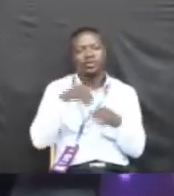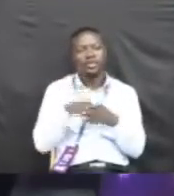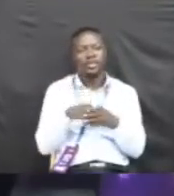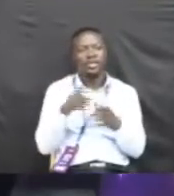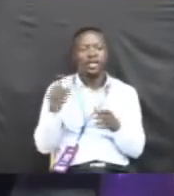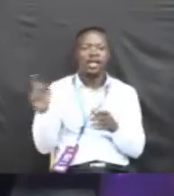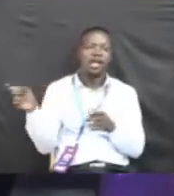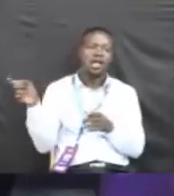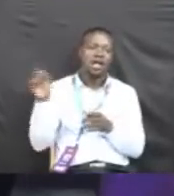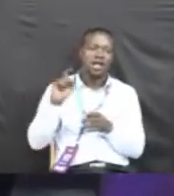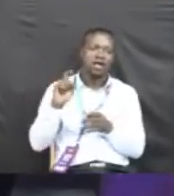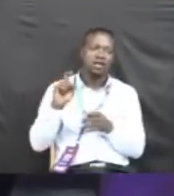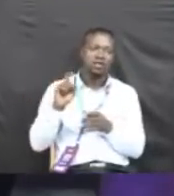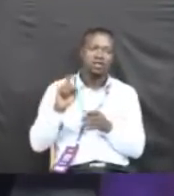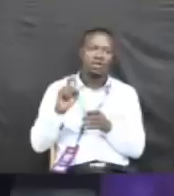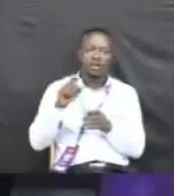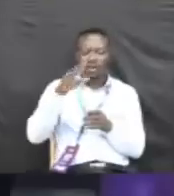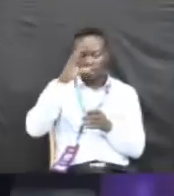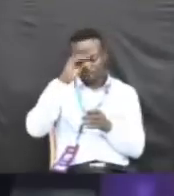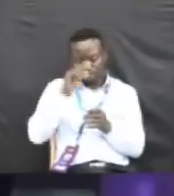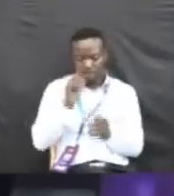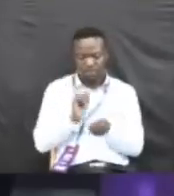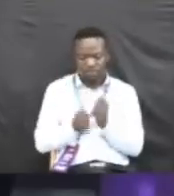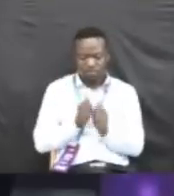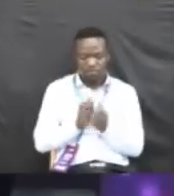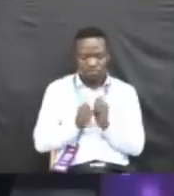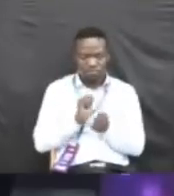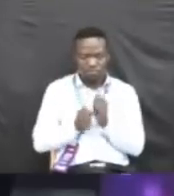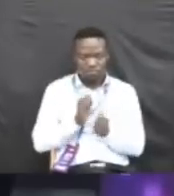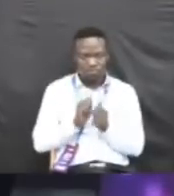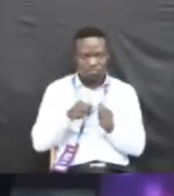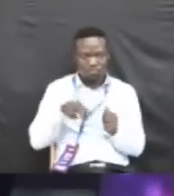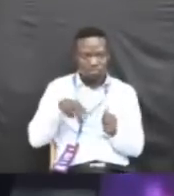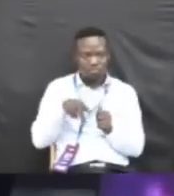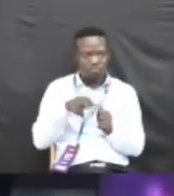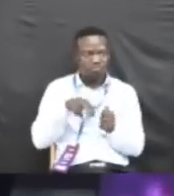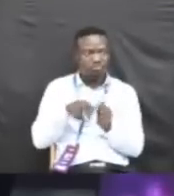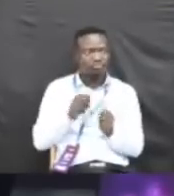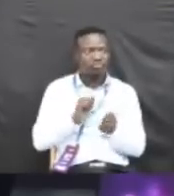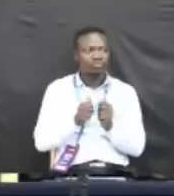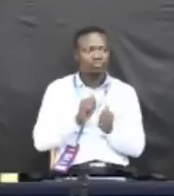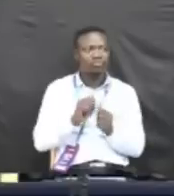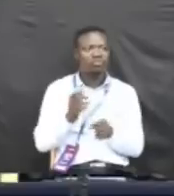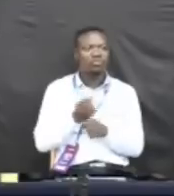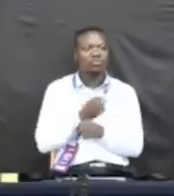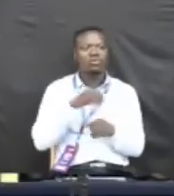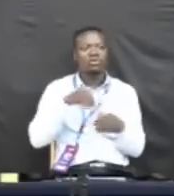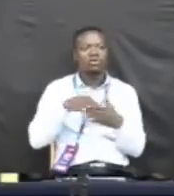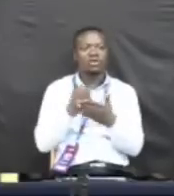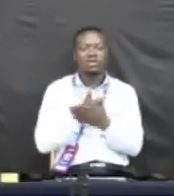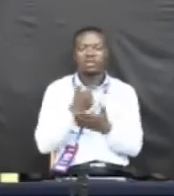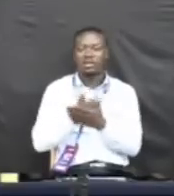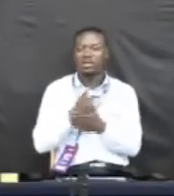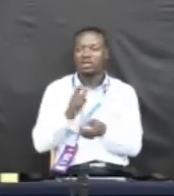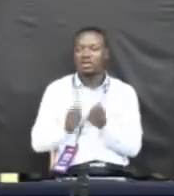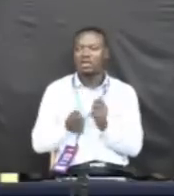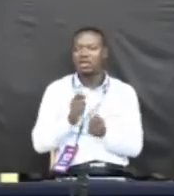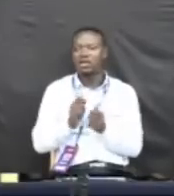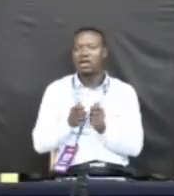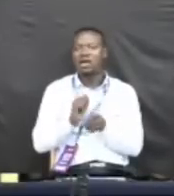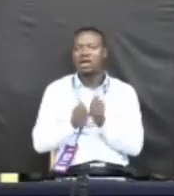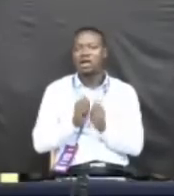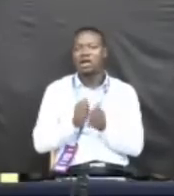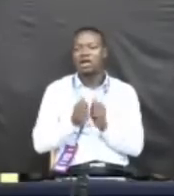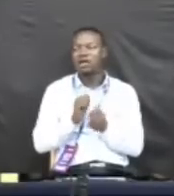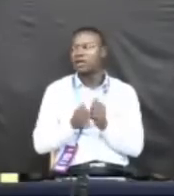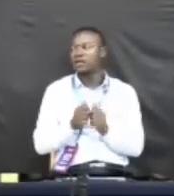100 meter men race finals quite fast in the Ghana athletics association